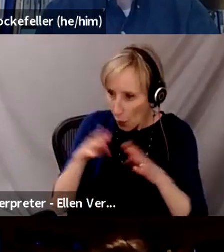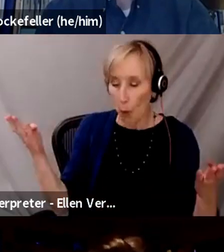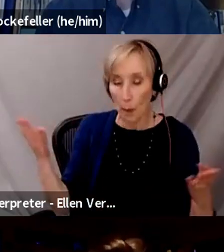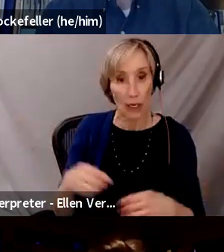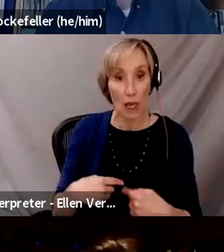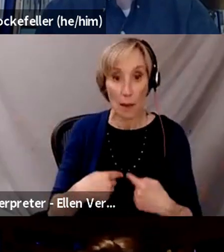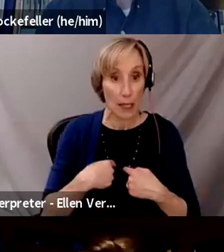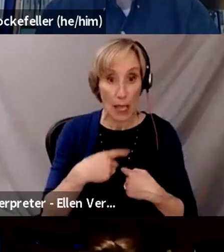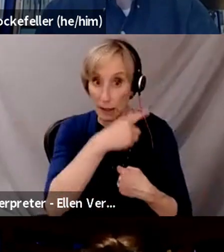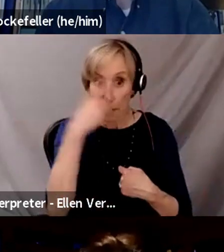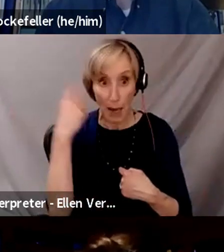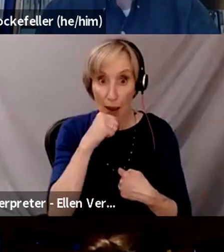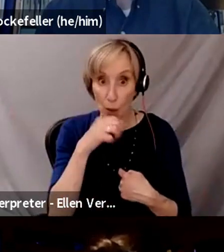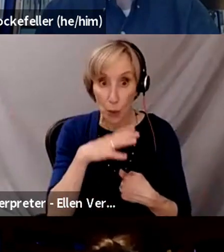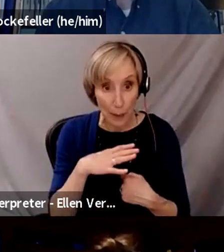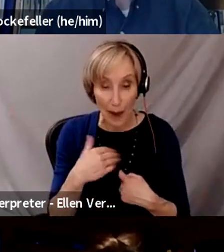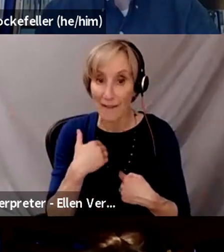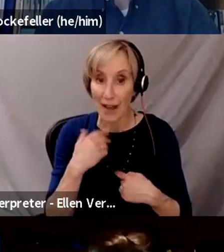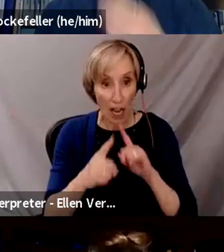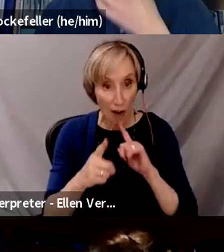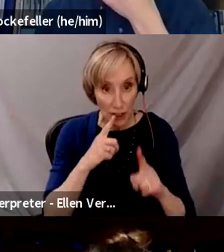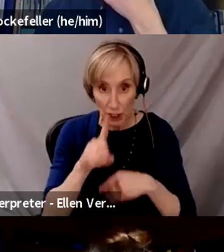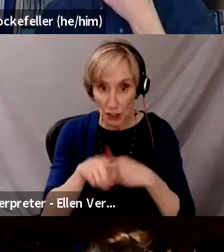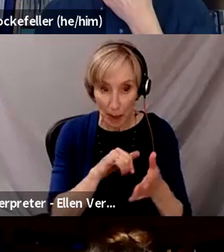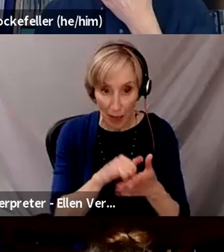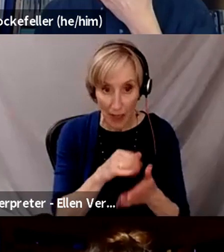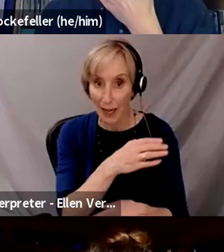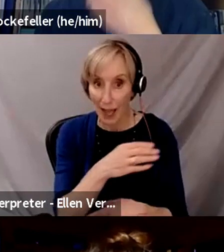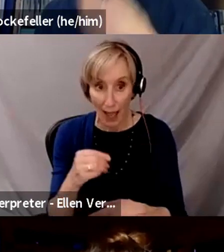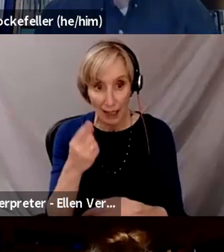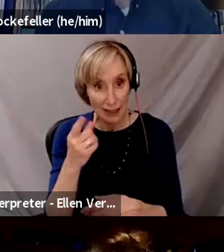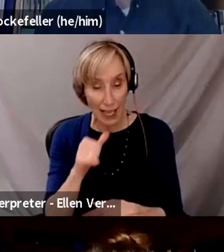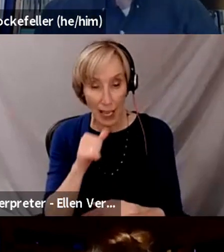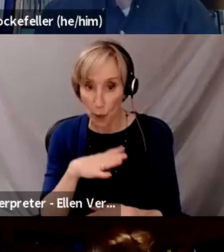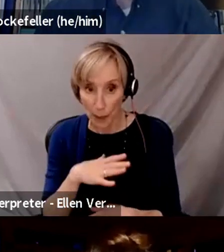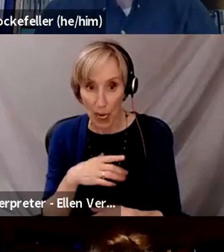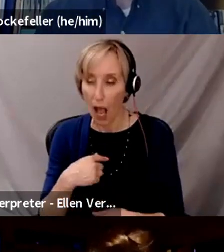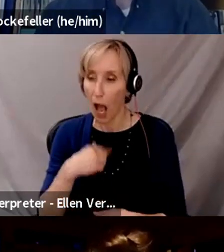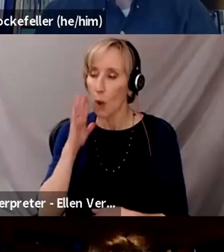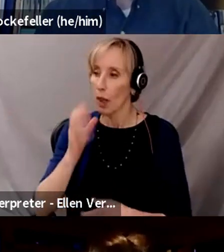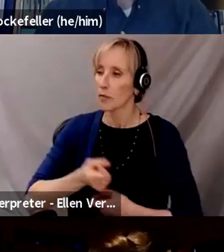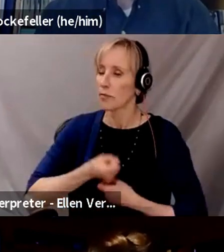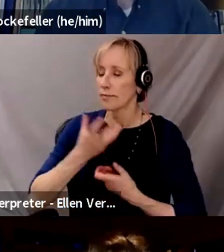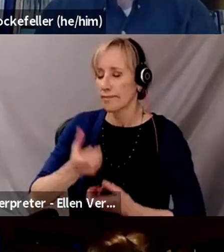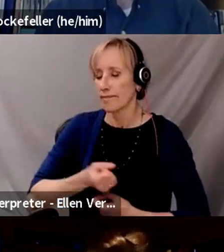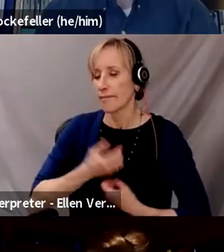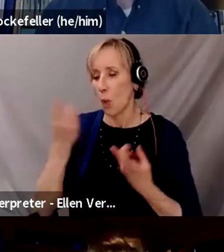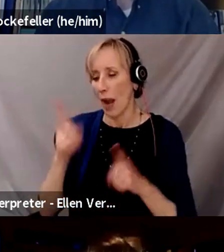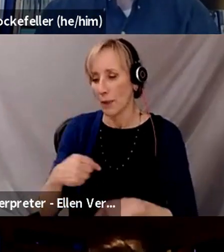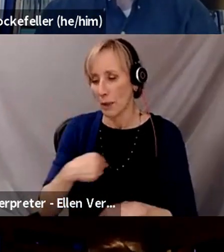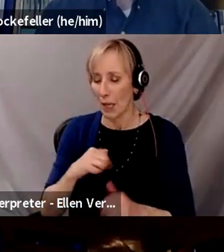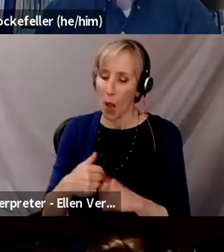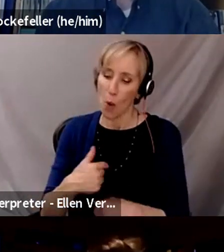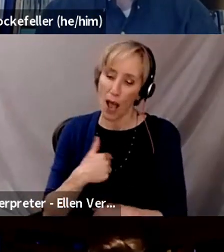conversations around that, and also as an LGBTQ plus person, this concept of I'll share what's happening to me, I'll share how I think or feel about what's going